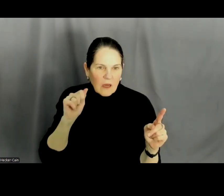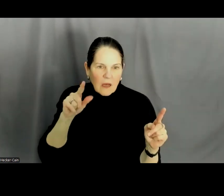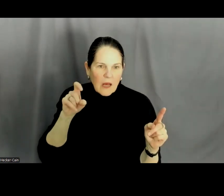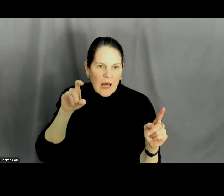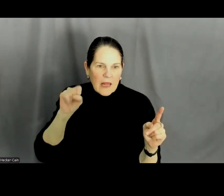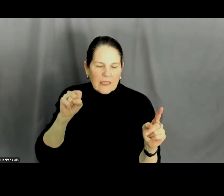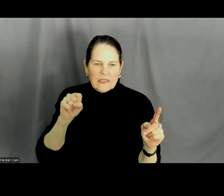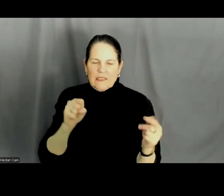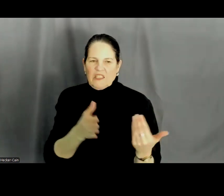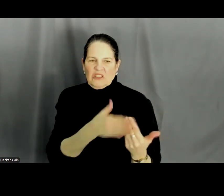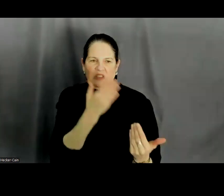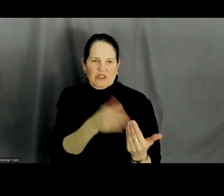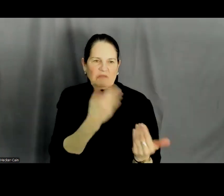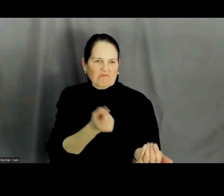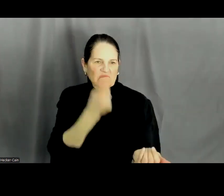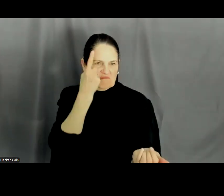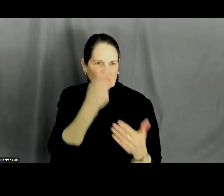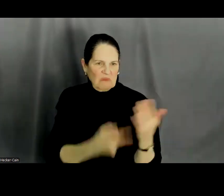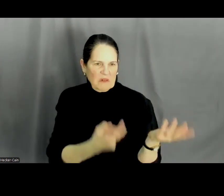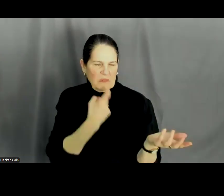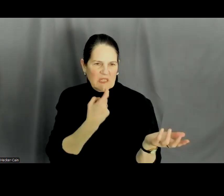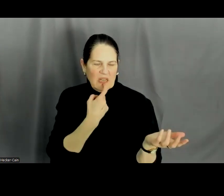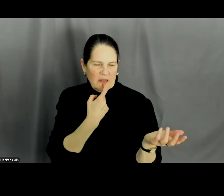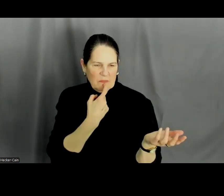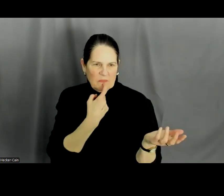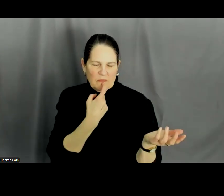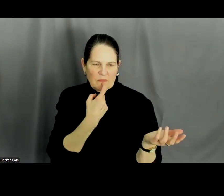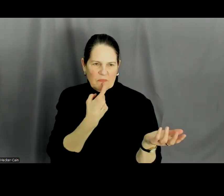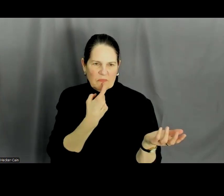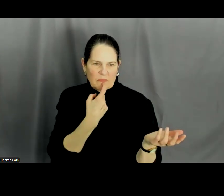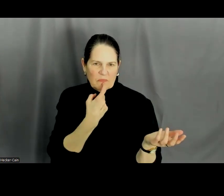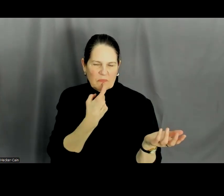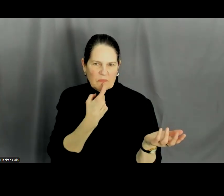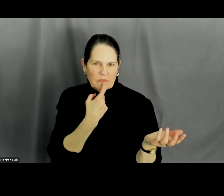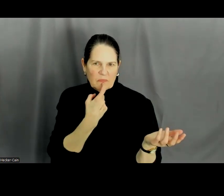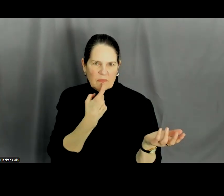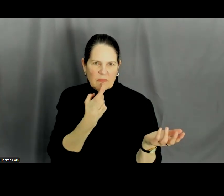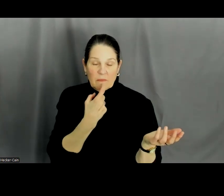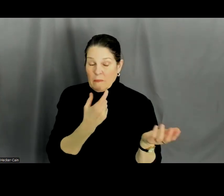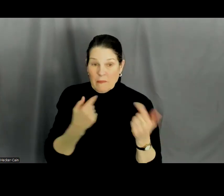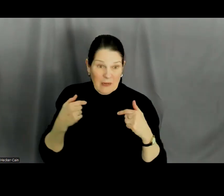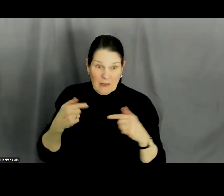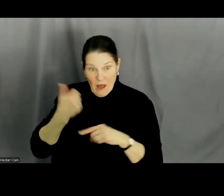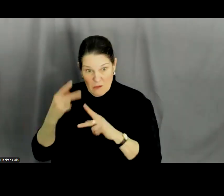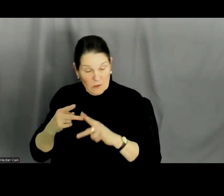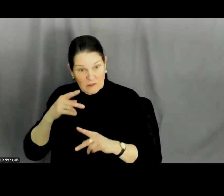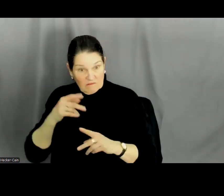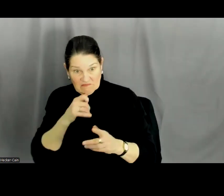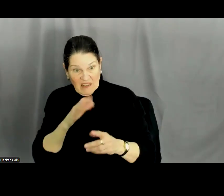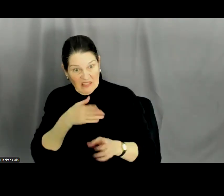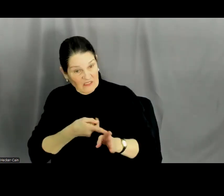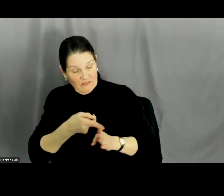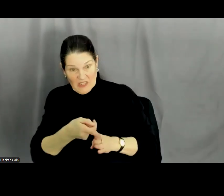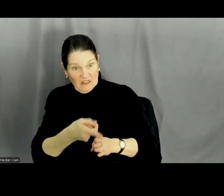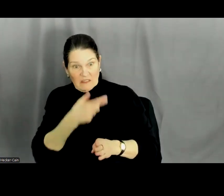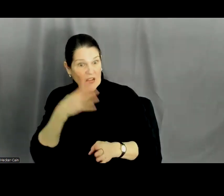very easily interpret and get what you were saying. And sometimes if this is not your field and you're not working on all these data